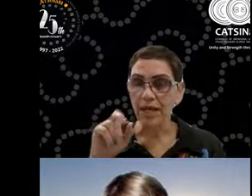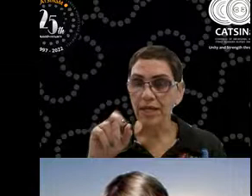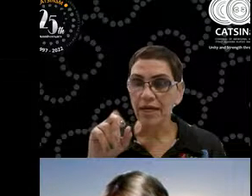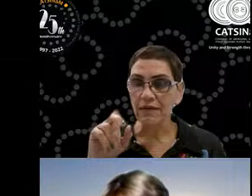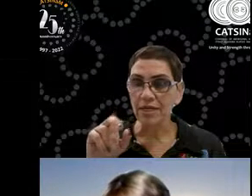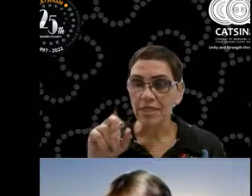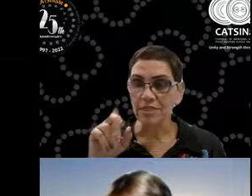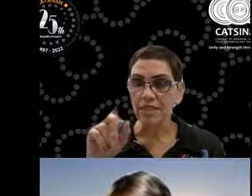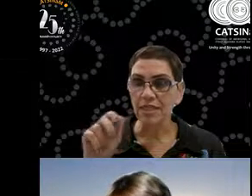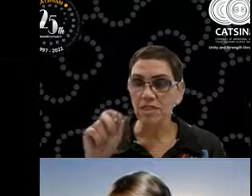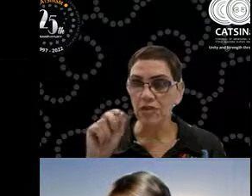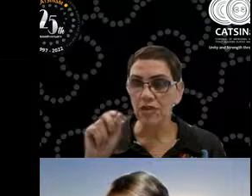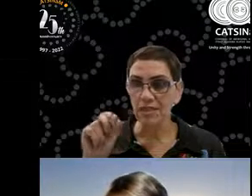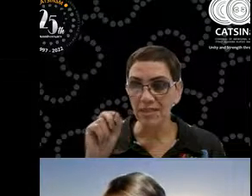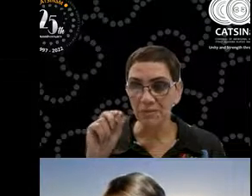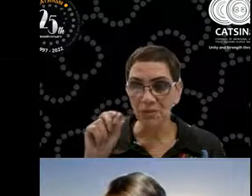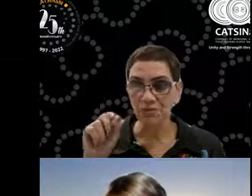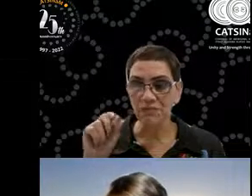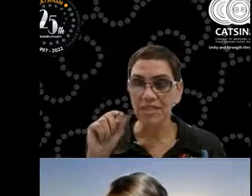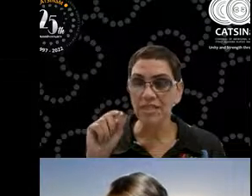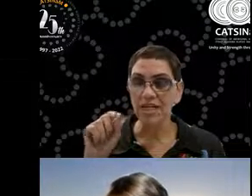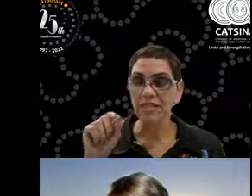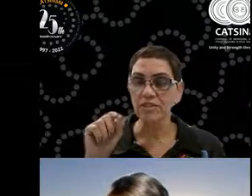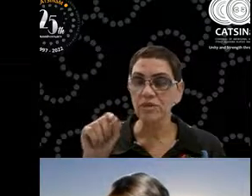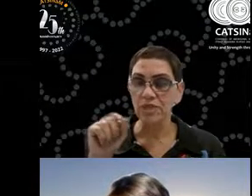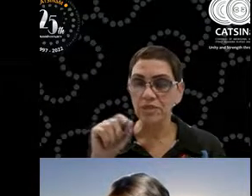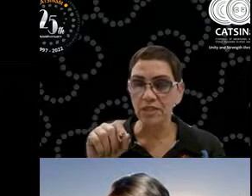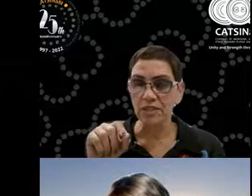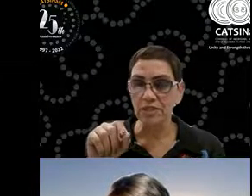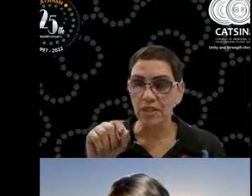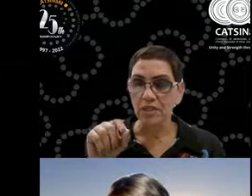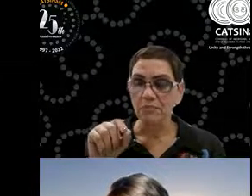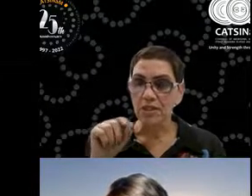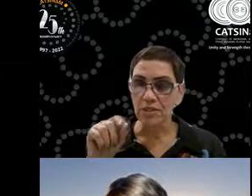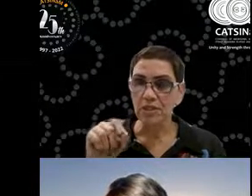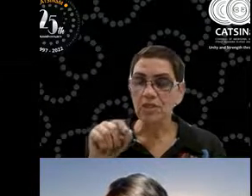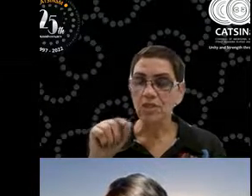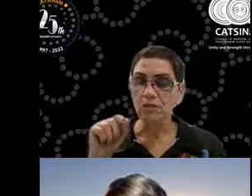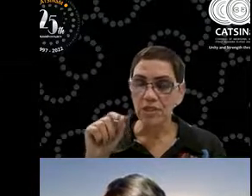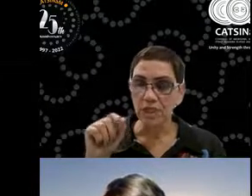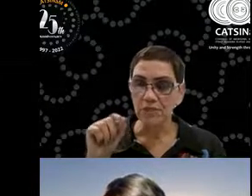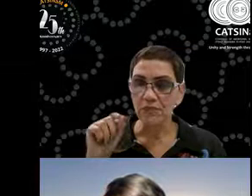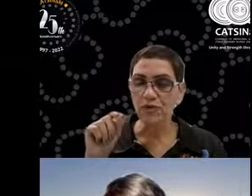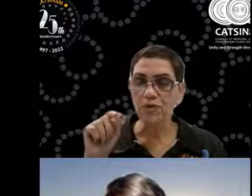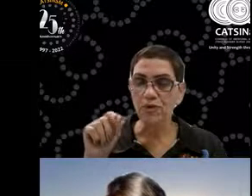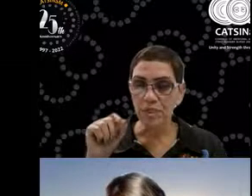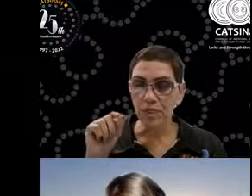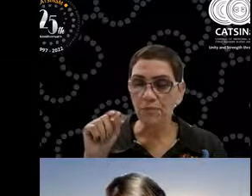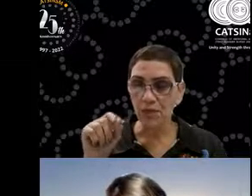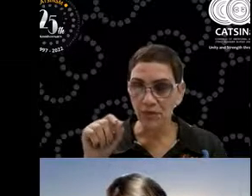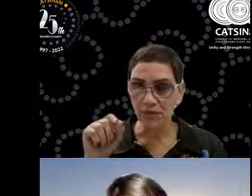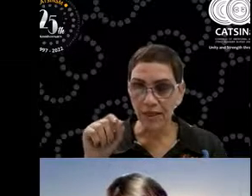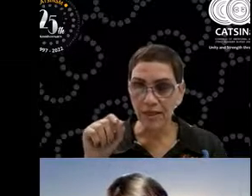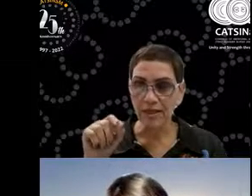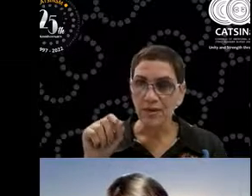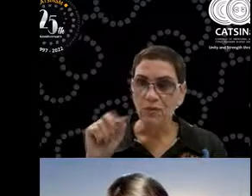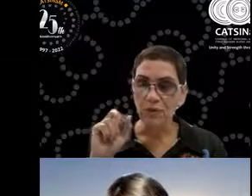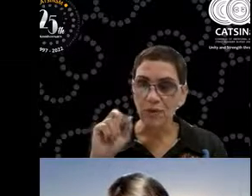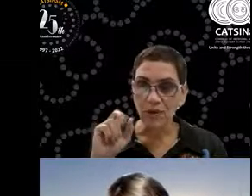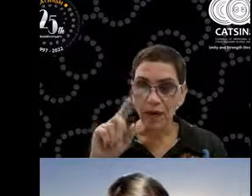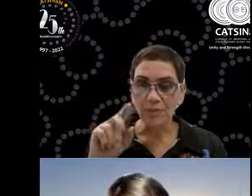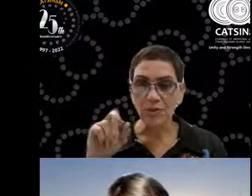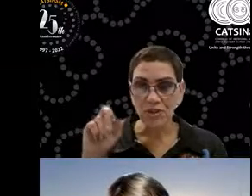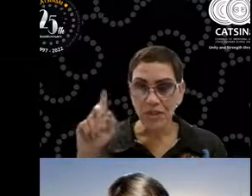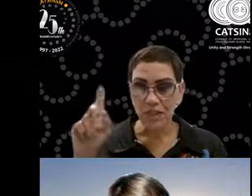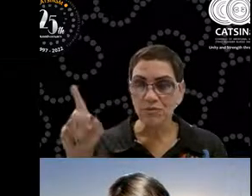what Mullumbimangari does. It gets nursing and midwifery to start to look inwards, because until we transform nursing and midwifery,